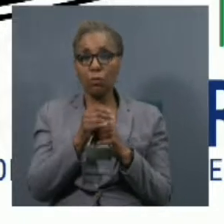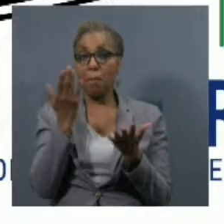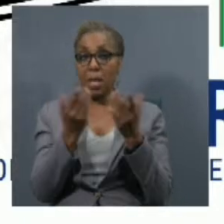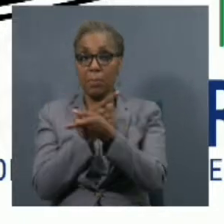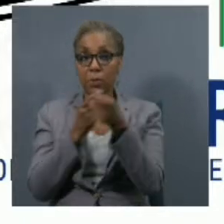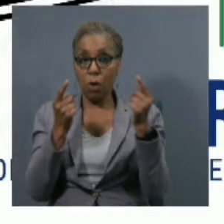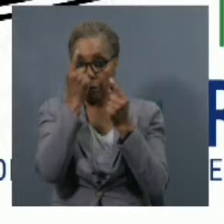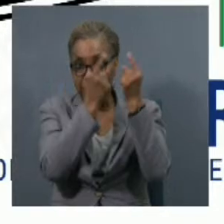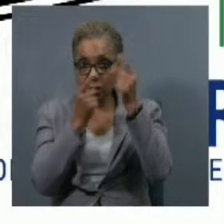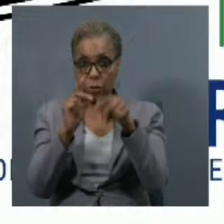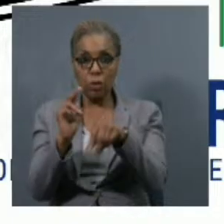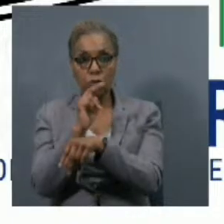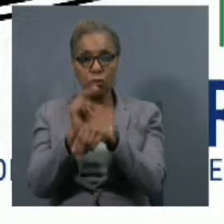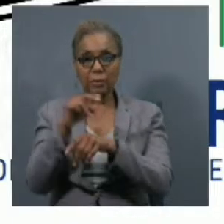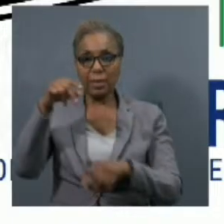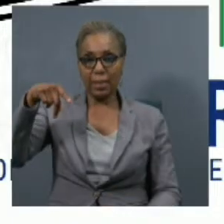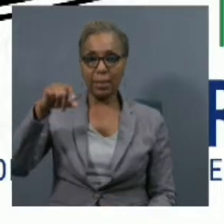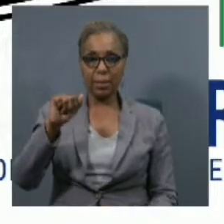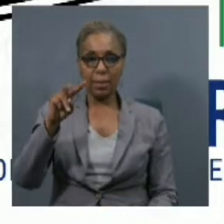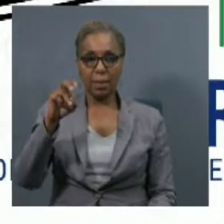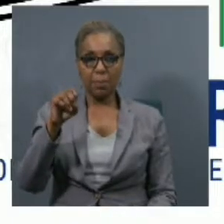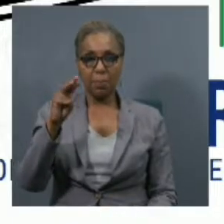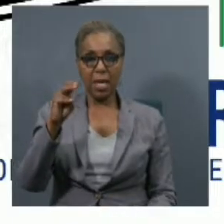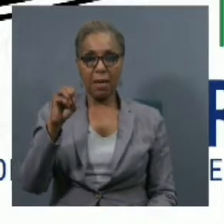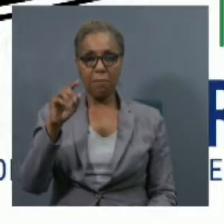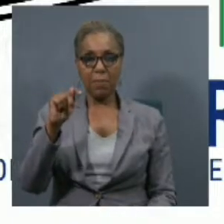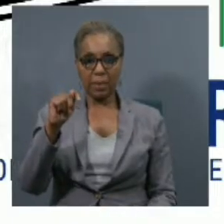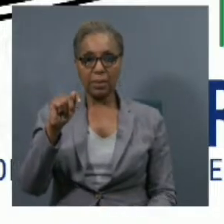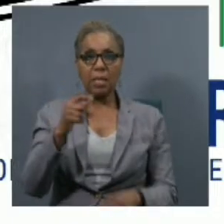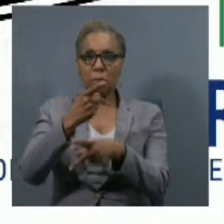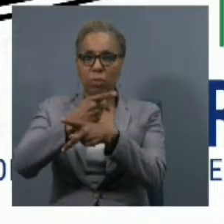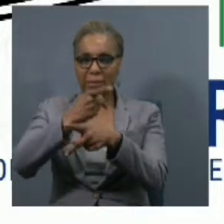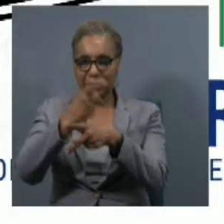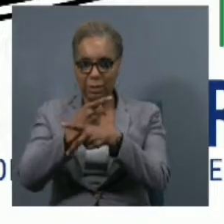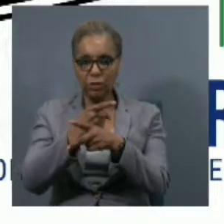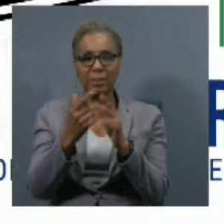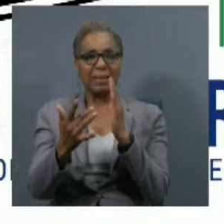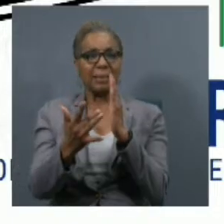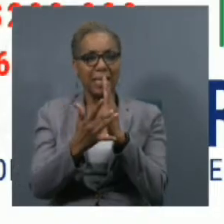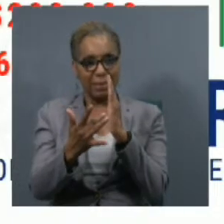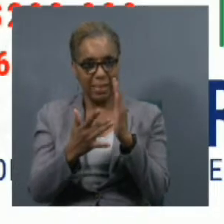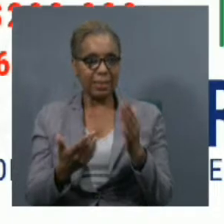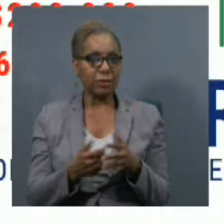consider using pavement preservation techniques.